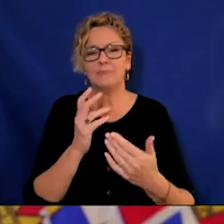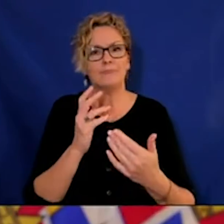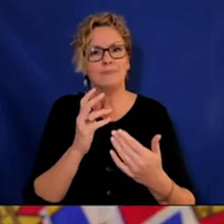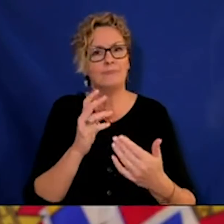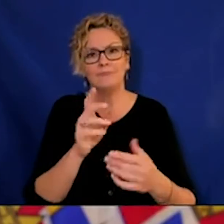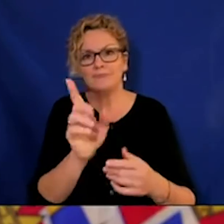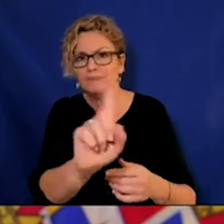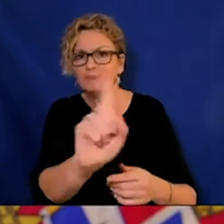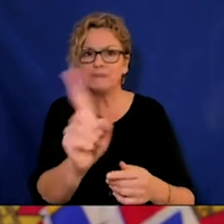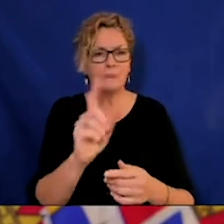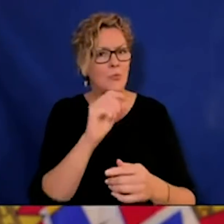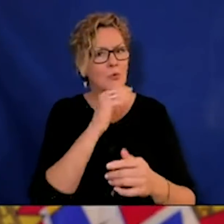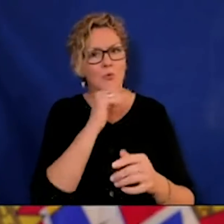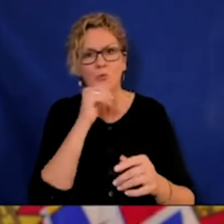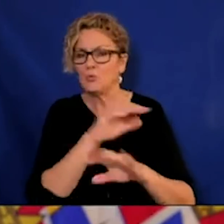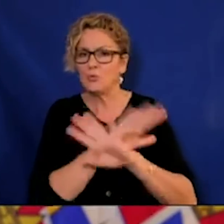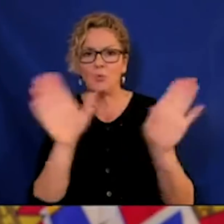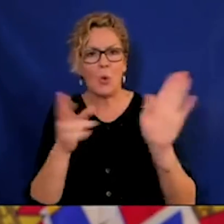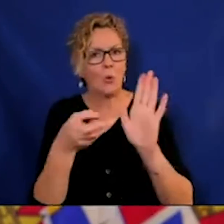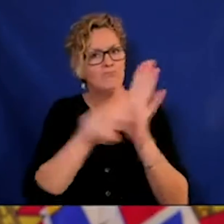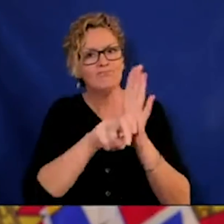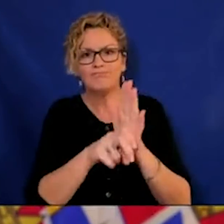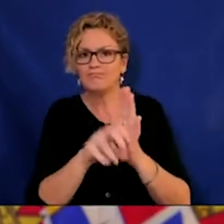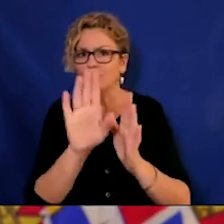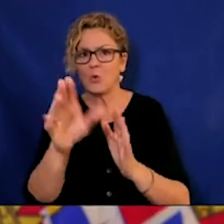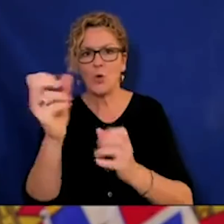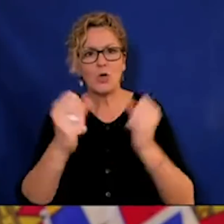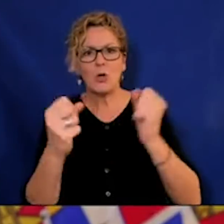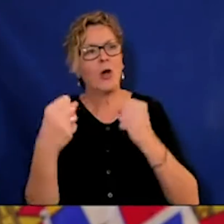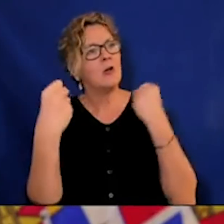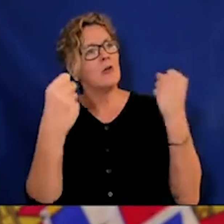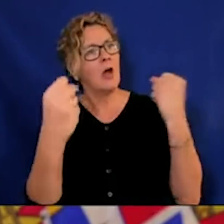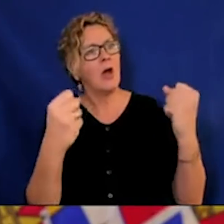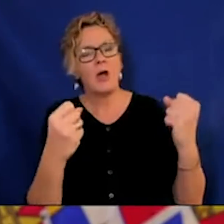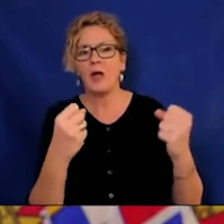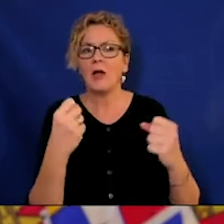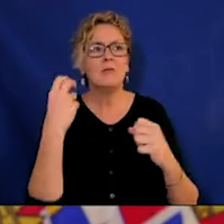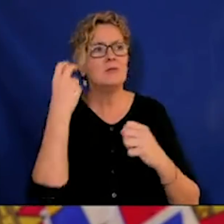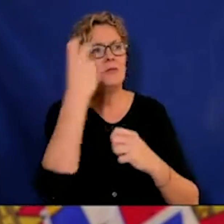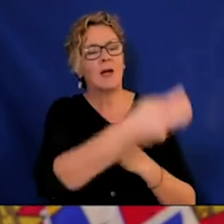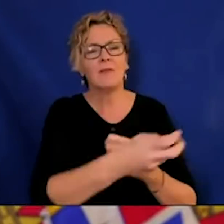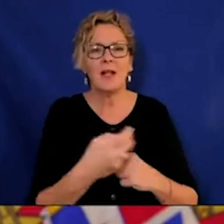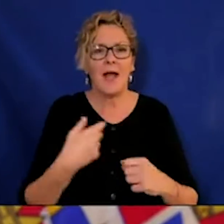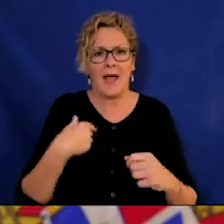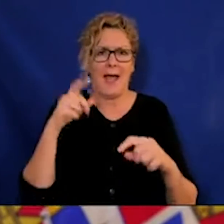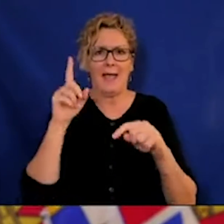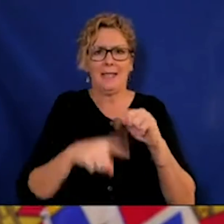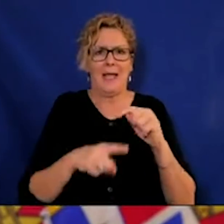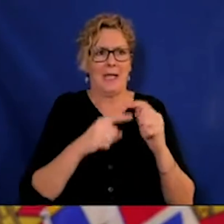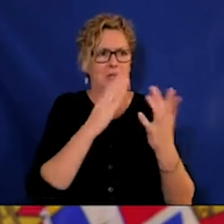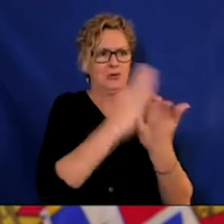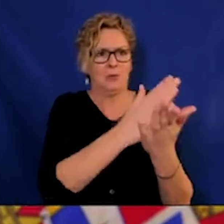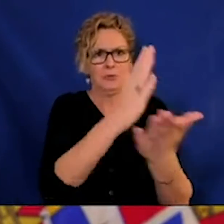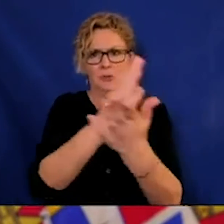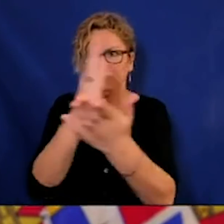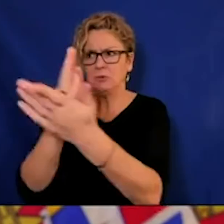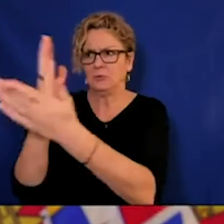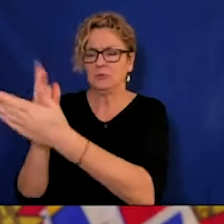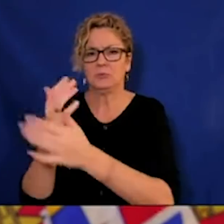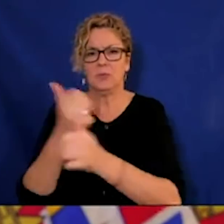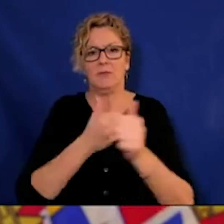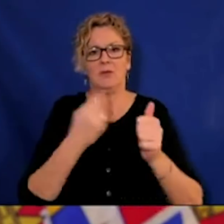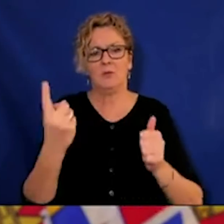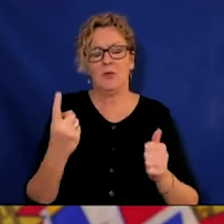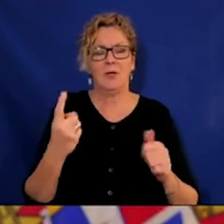asking in the strongest of terms for us to stay put, to stay in our communities and to protect our communities.